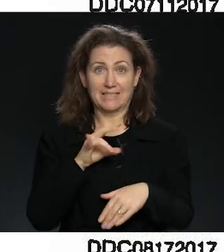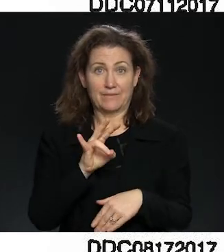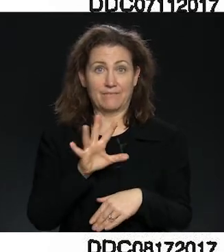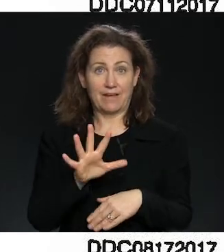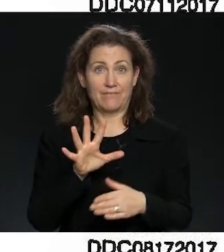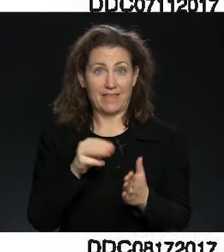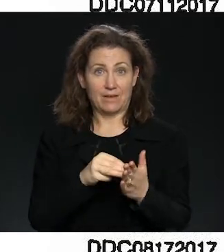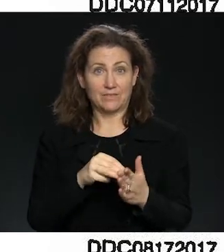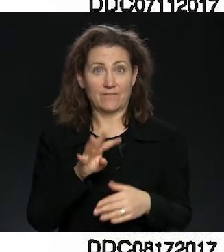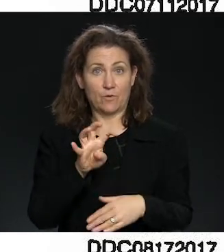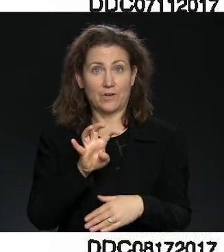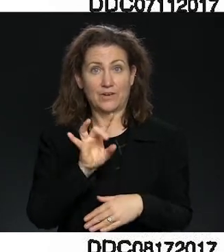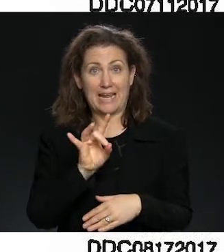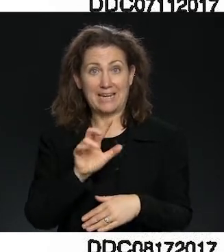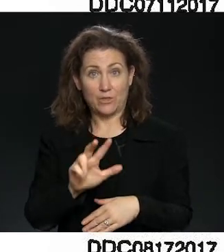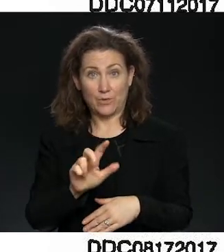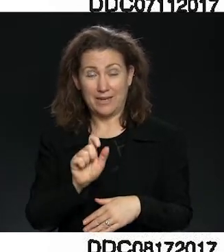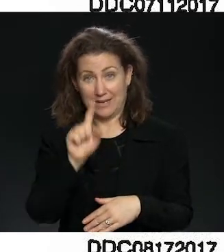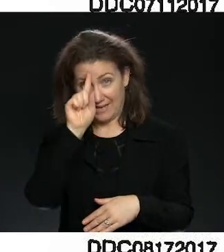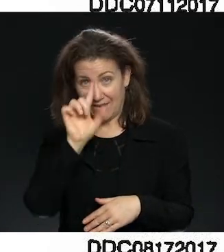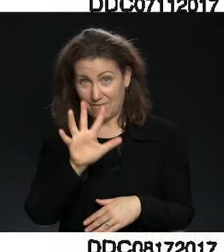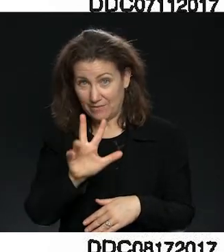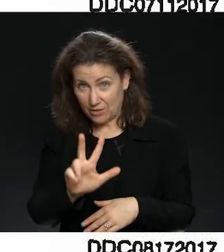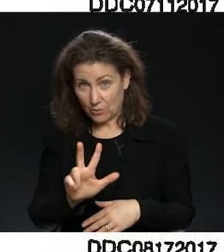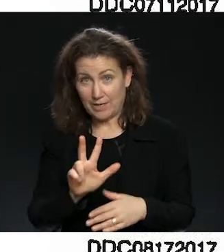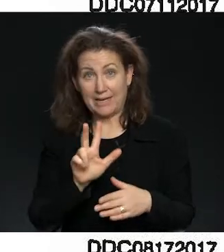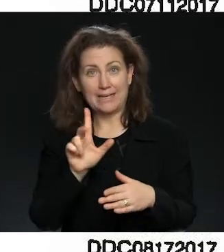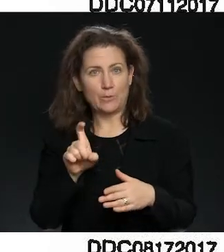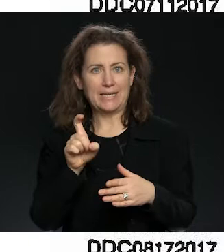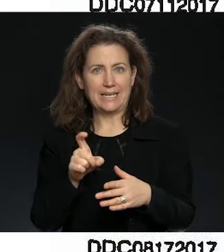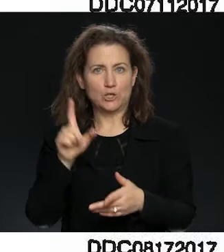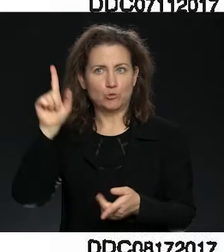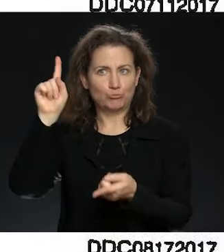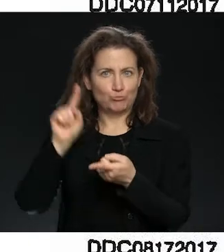$75,483.50 that we needed to draw down by September 30th,